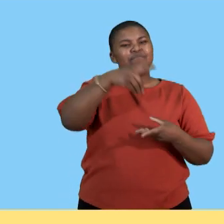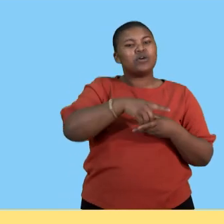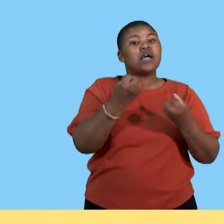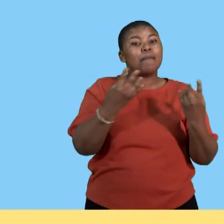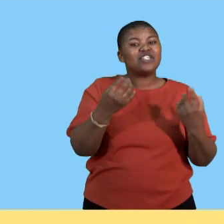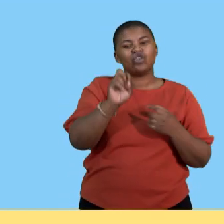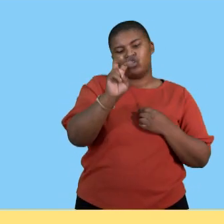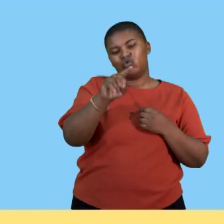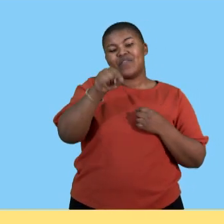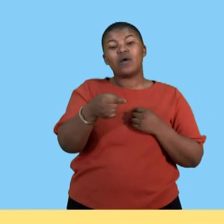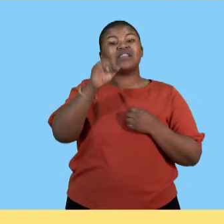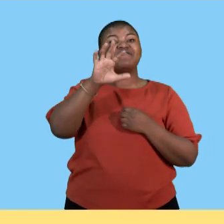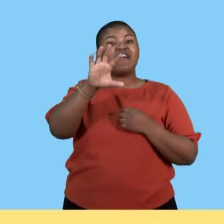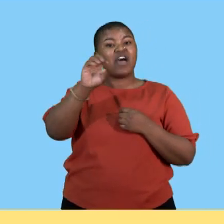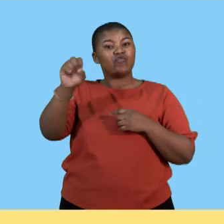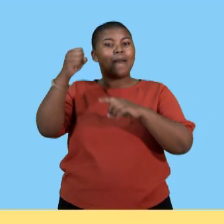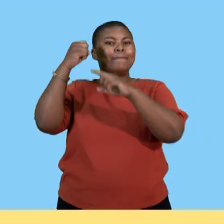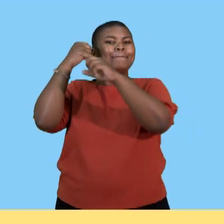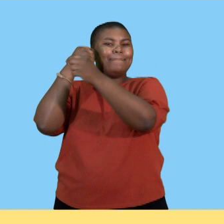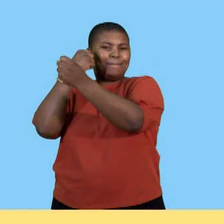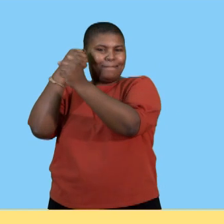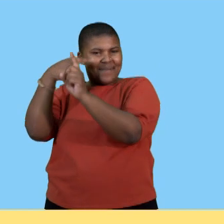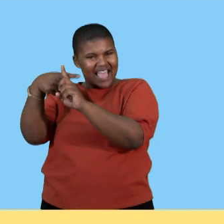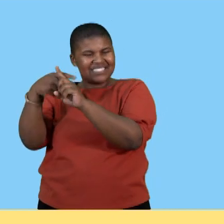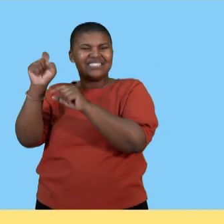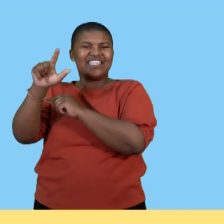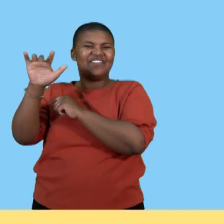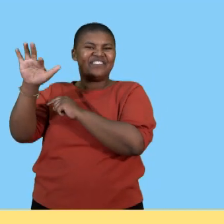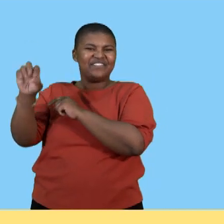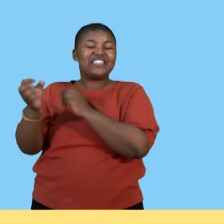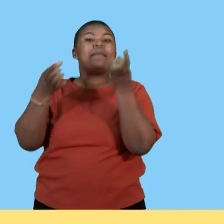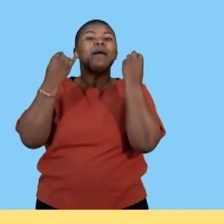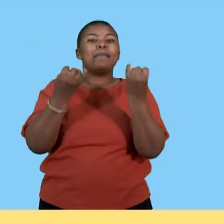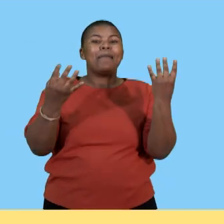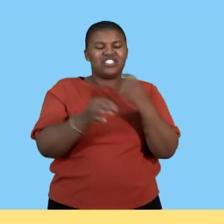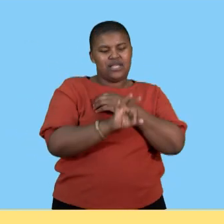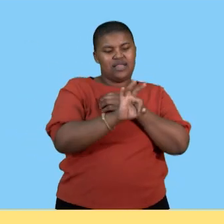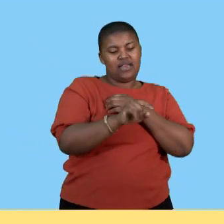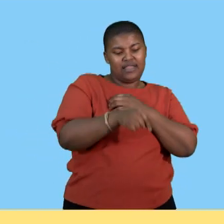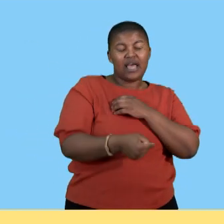2.5 plus 750. That will give you